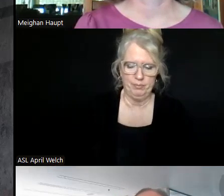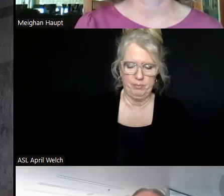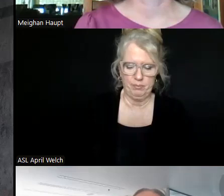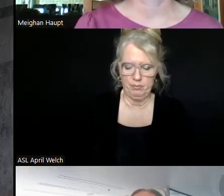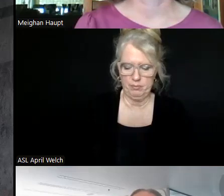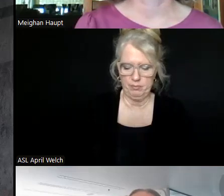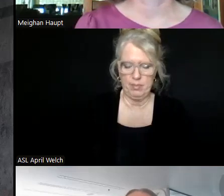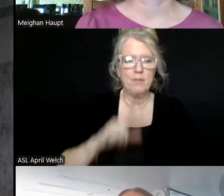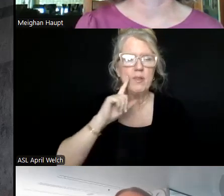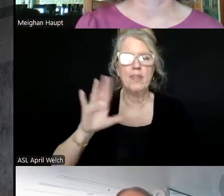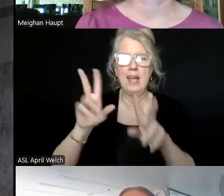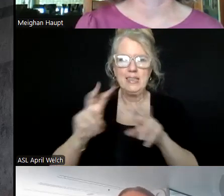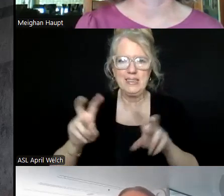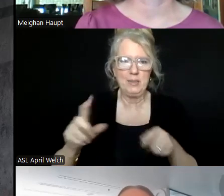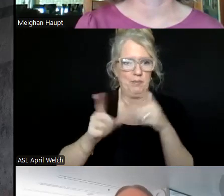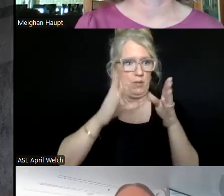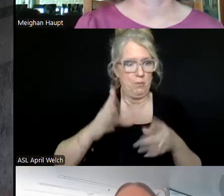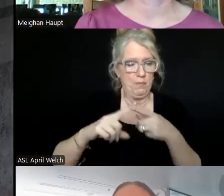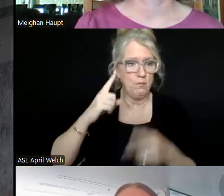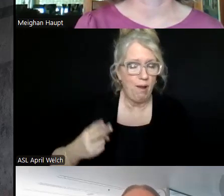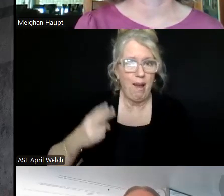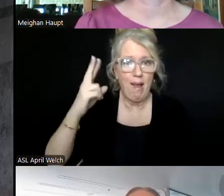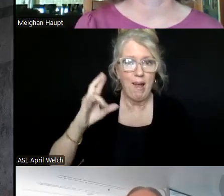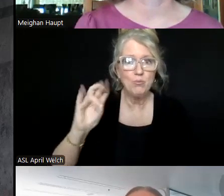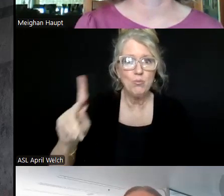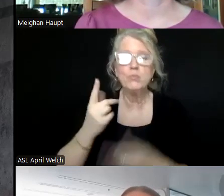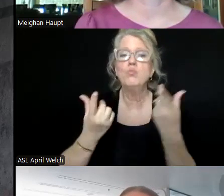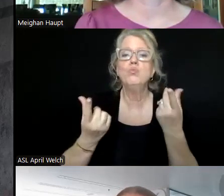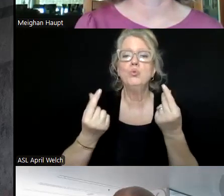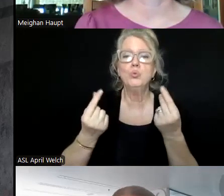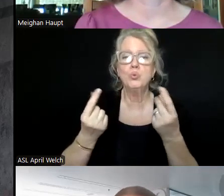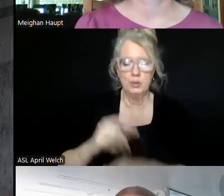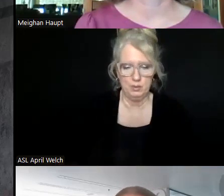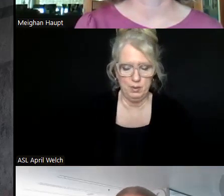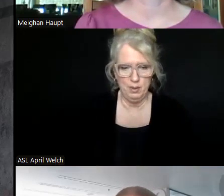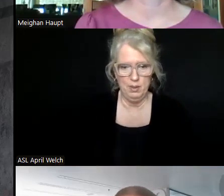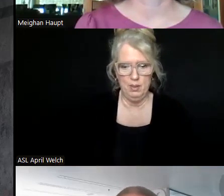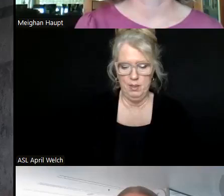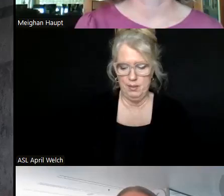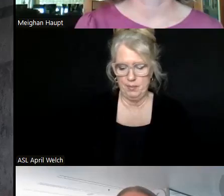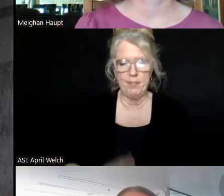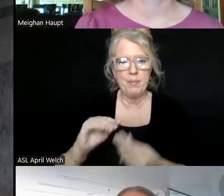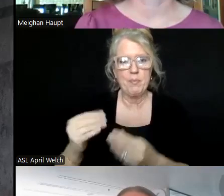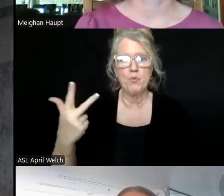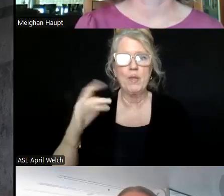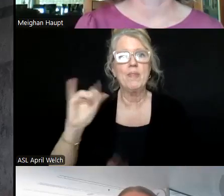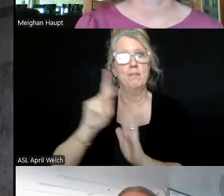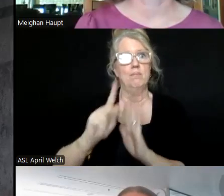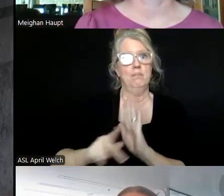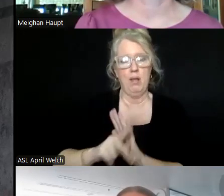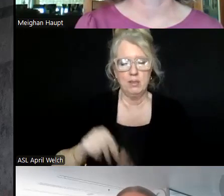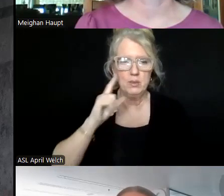an assessment for a person at higher risk, what do you do? Well, number 3, that's the policy